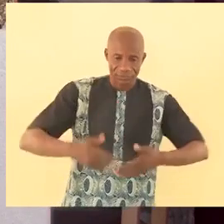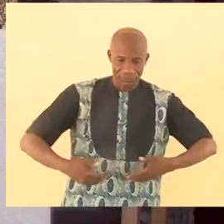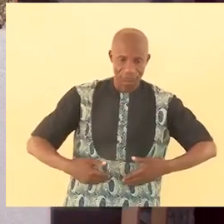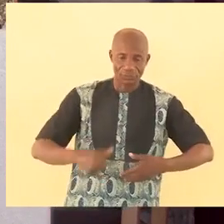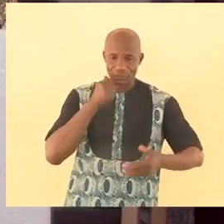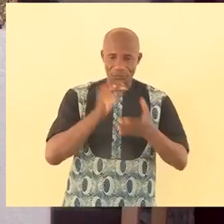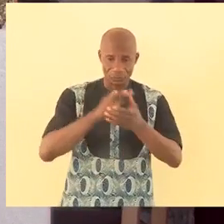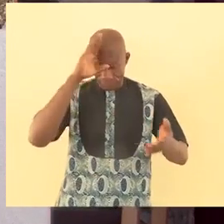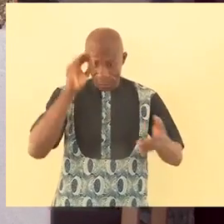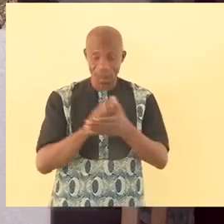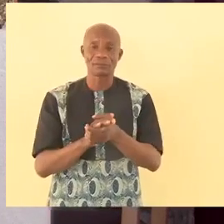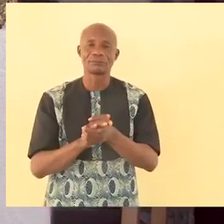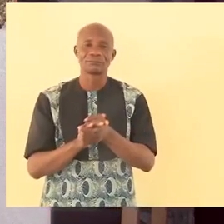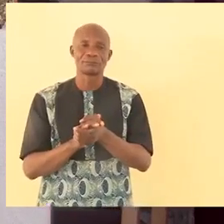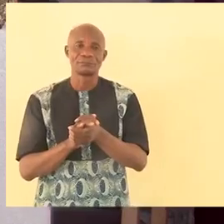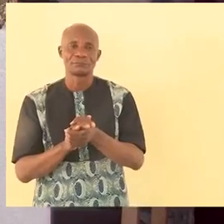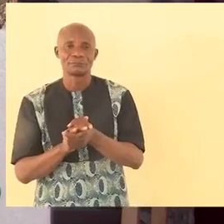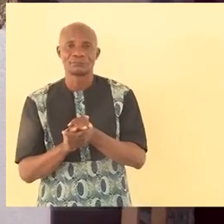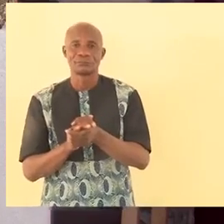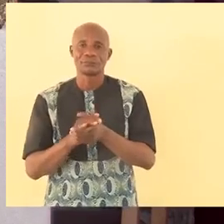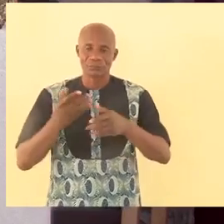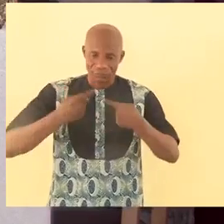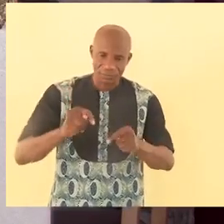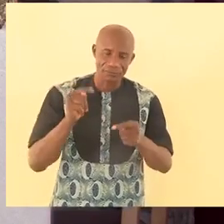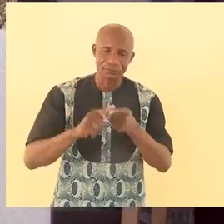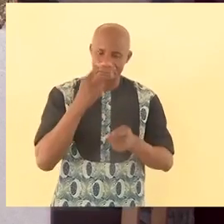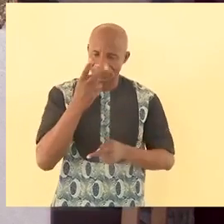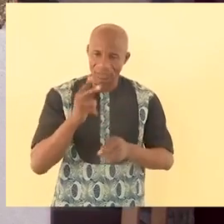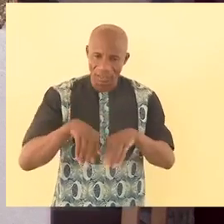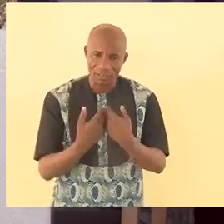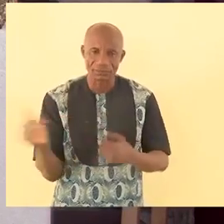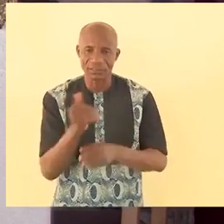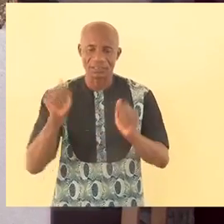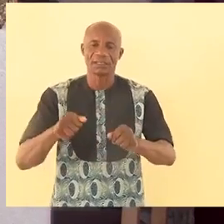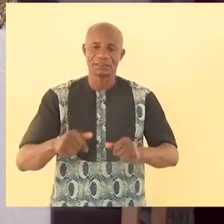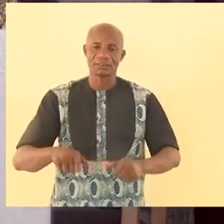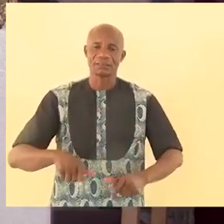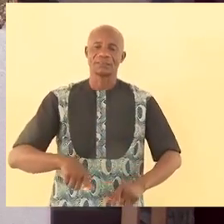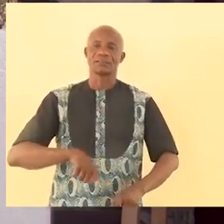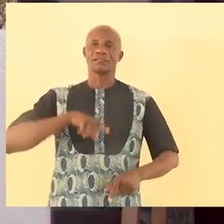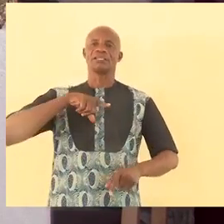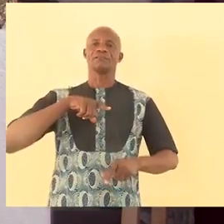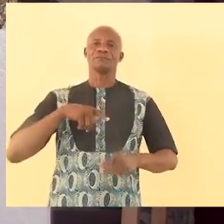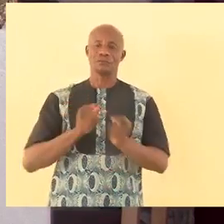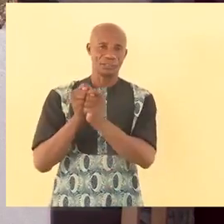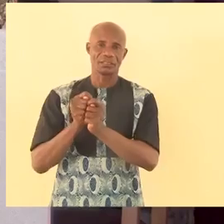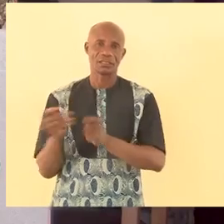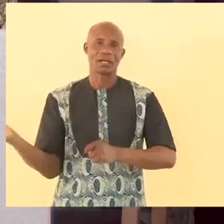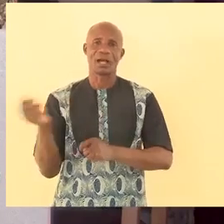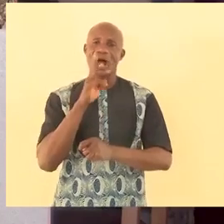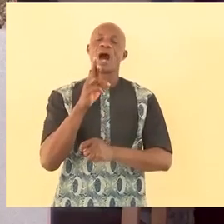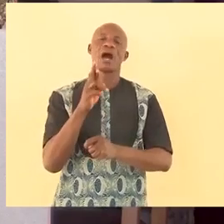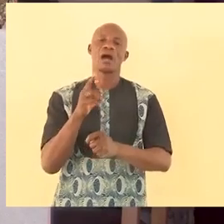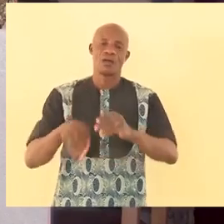That young couples who are still struggling to see how they can live together and manage themselves are already under